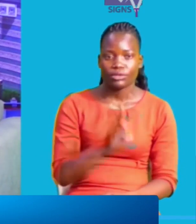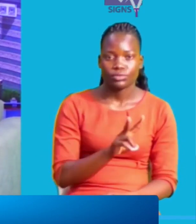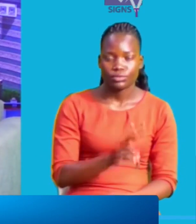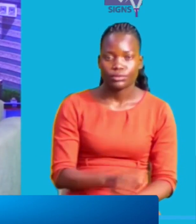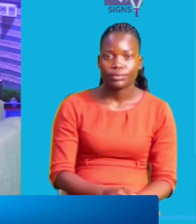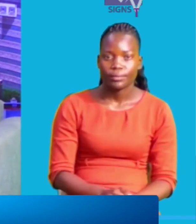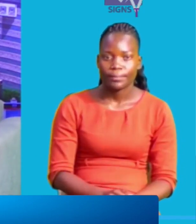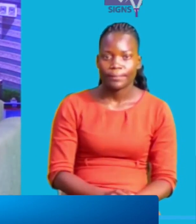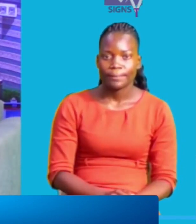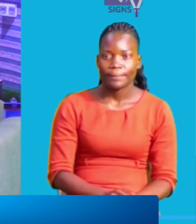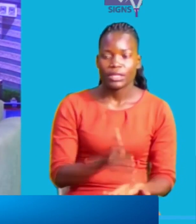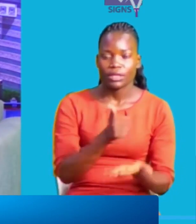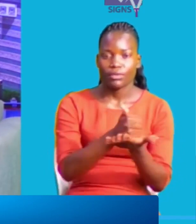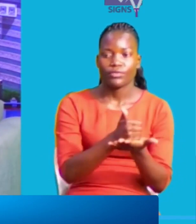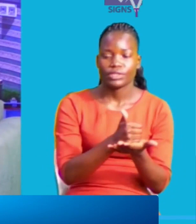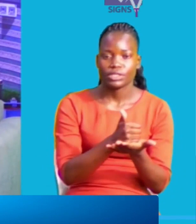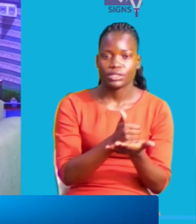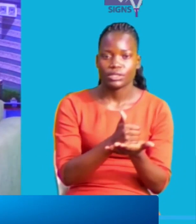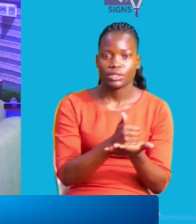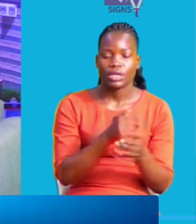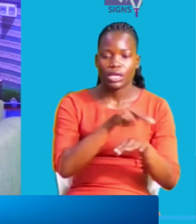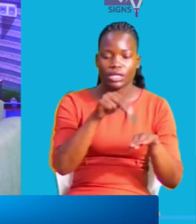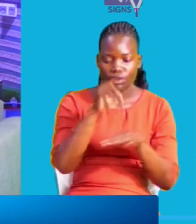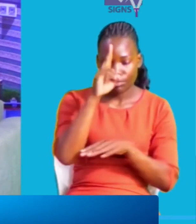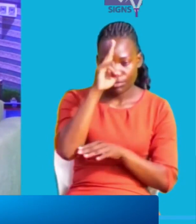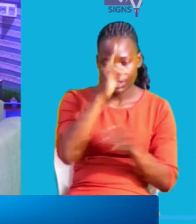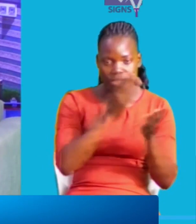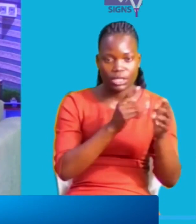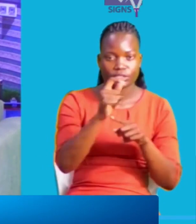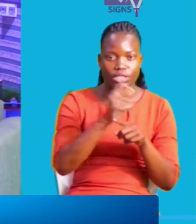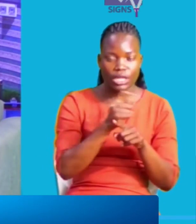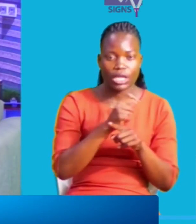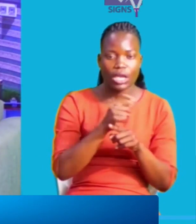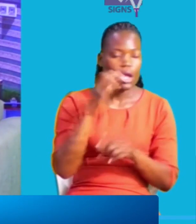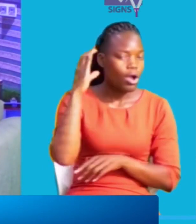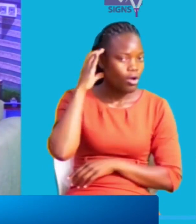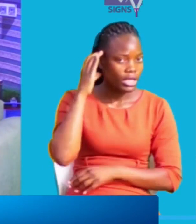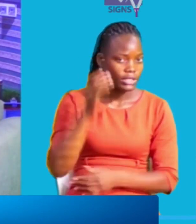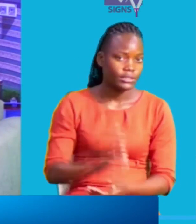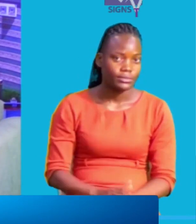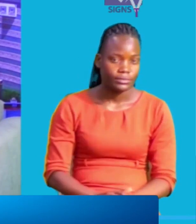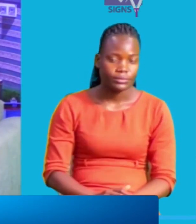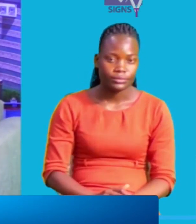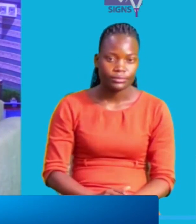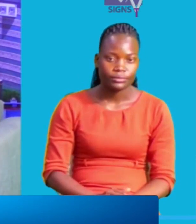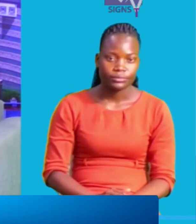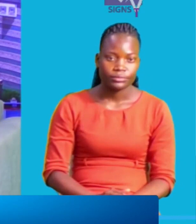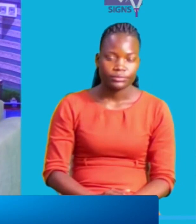two, the office. National Police Training College Embakasi A campus. Yeah.